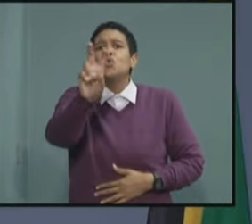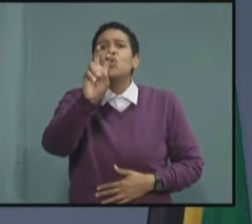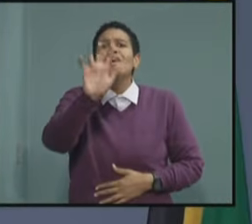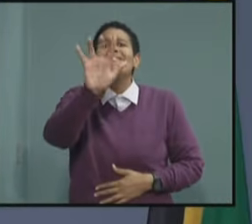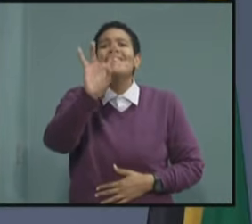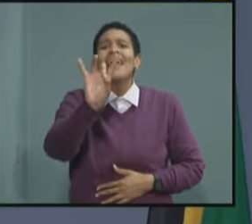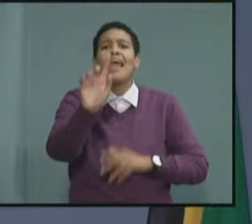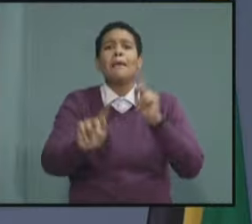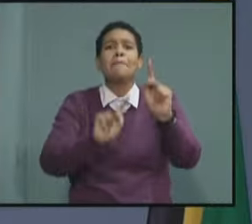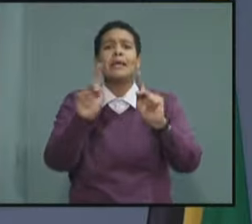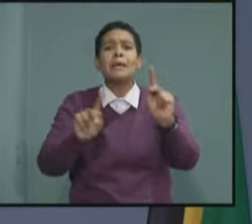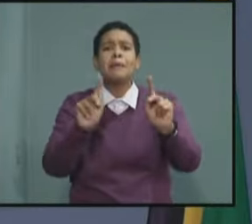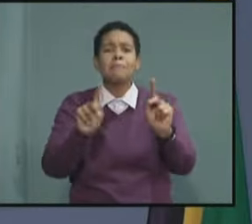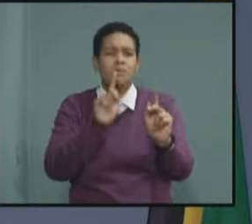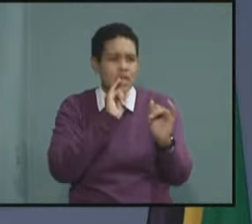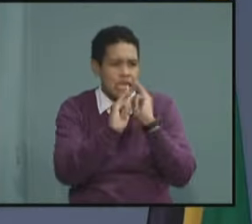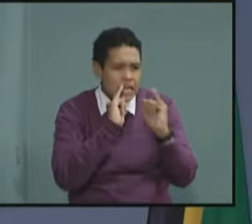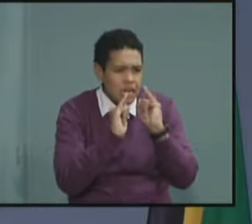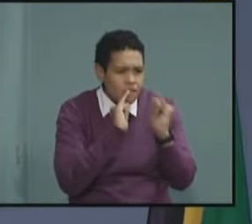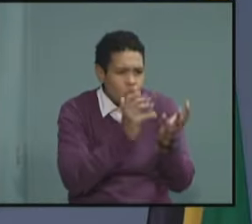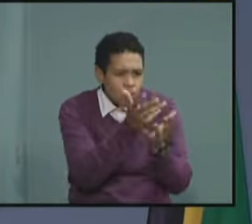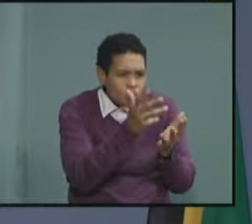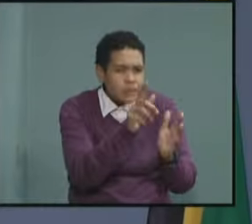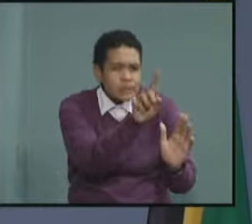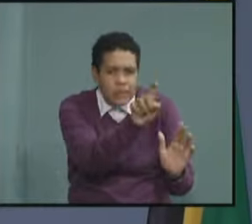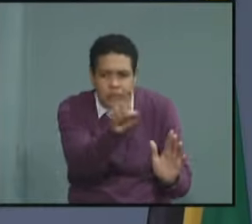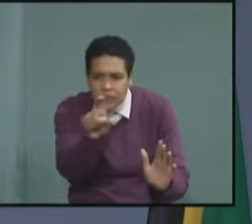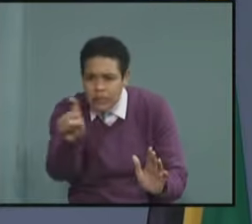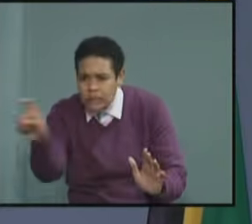258 individuals have been interviewed and sampled.